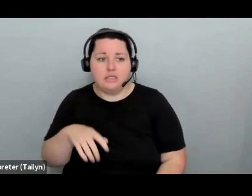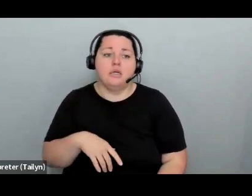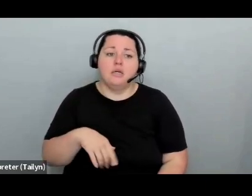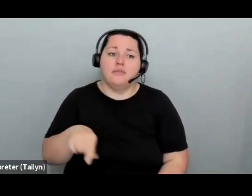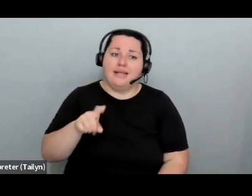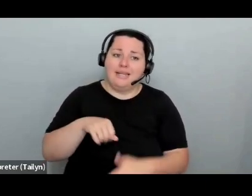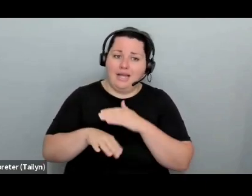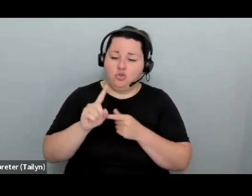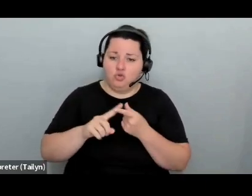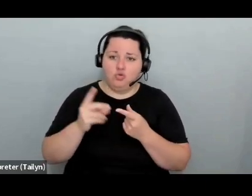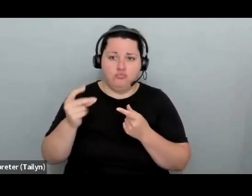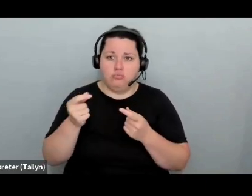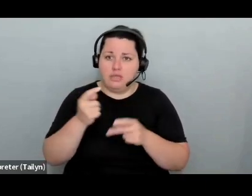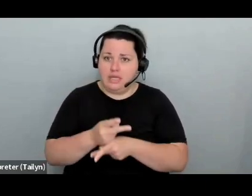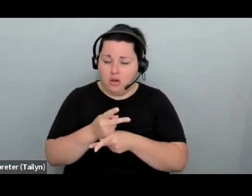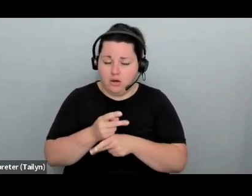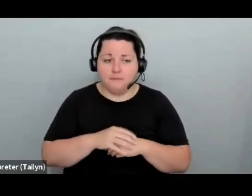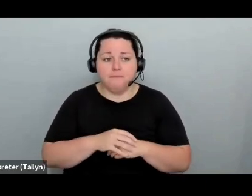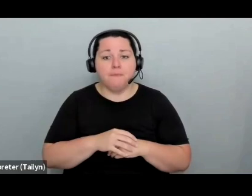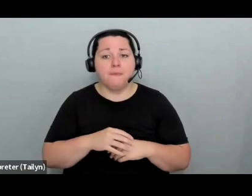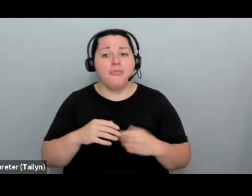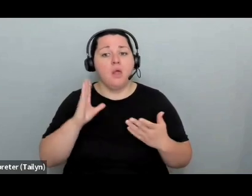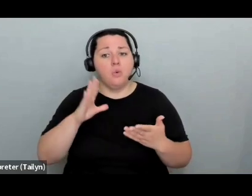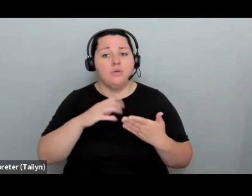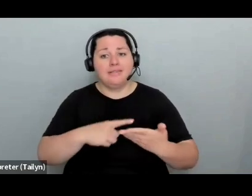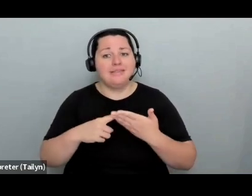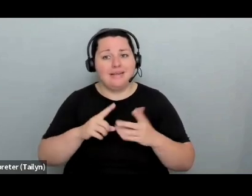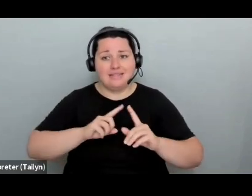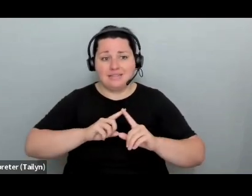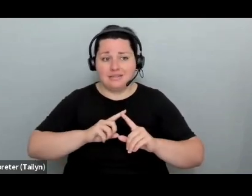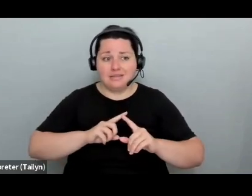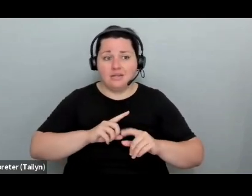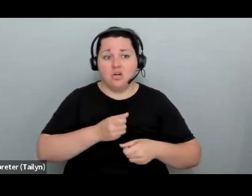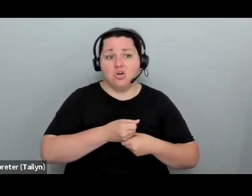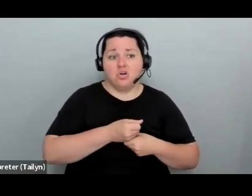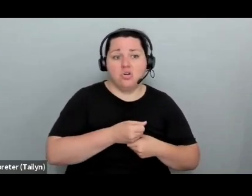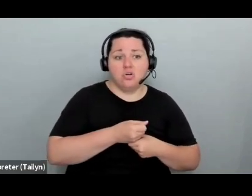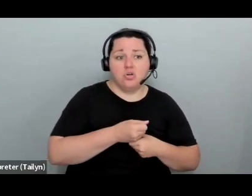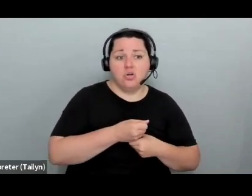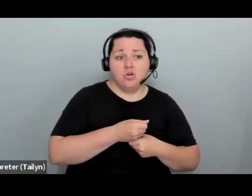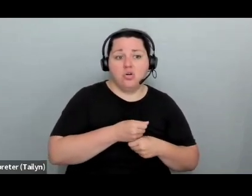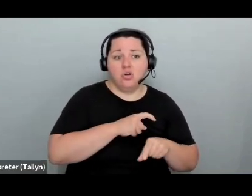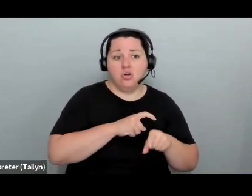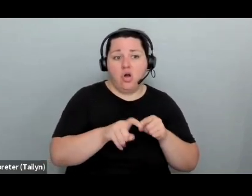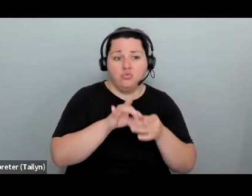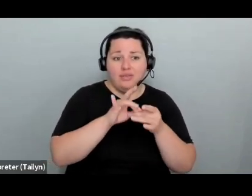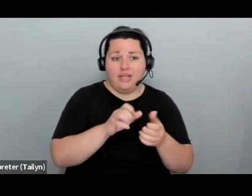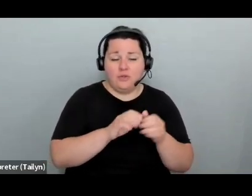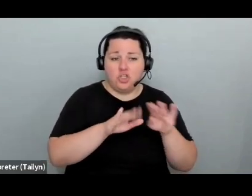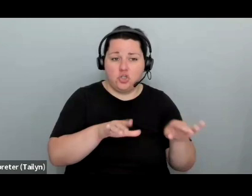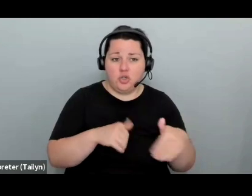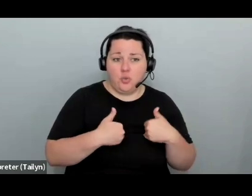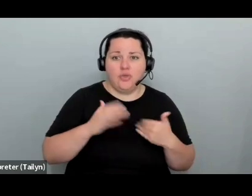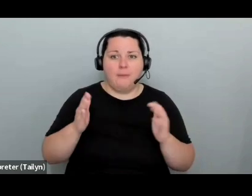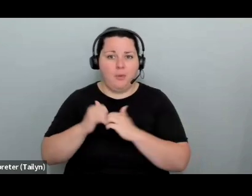need access to immediate care. I'm going to talk about the difference in calls related to children youth, as well